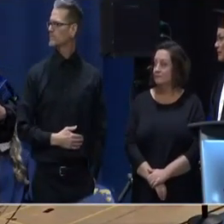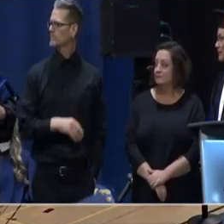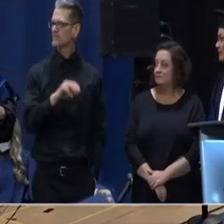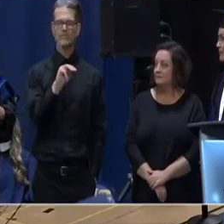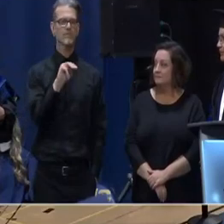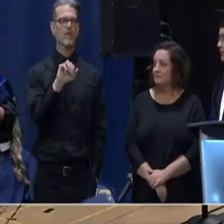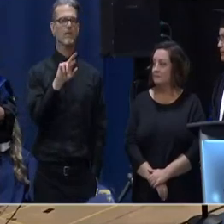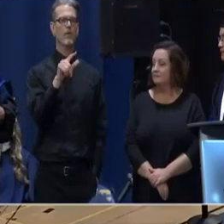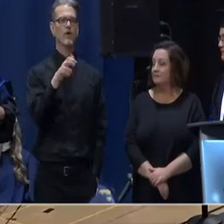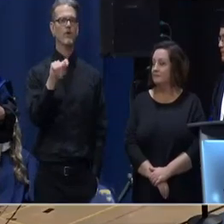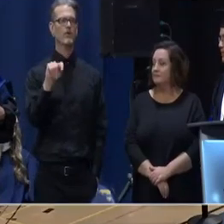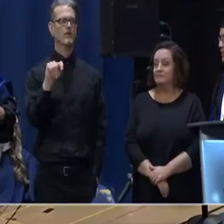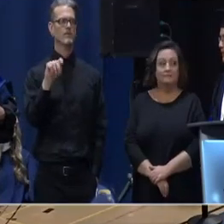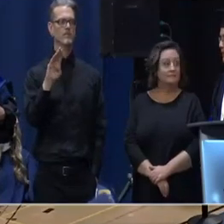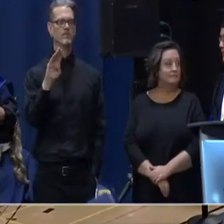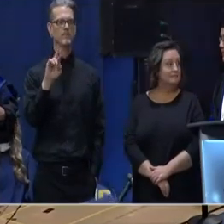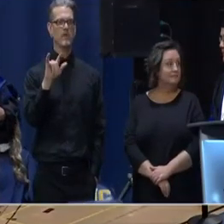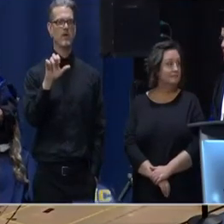Margaret Bryson.